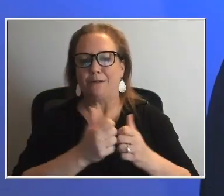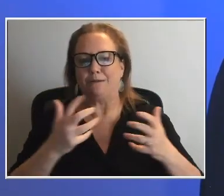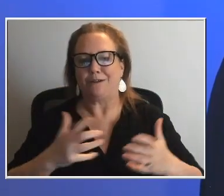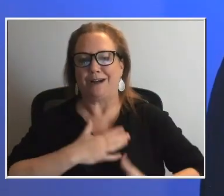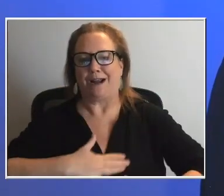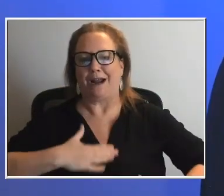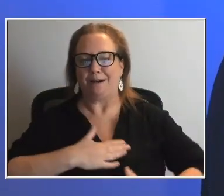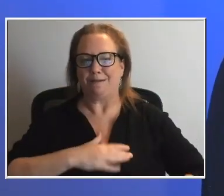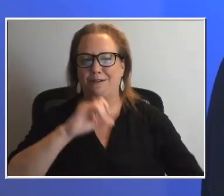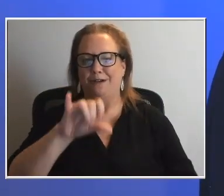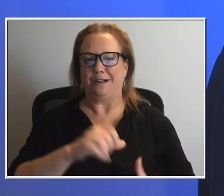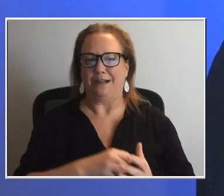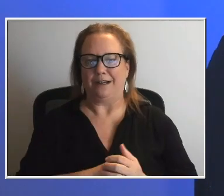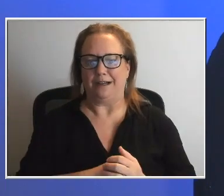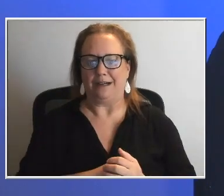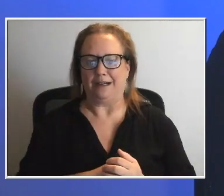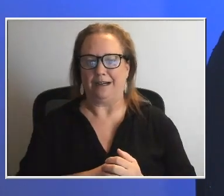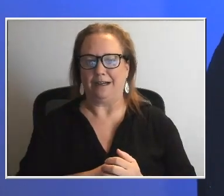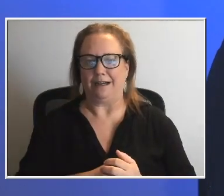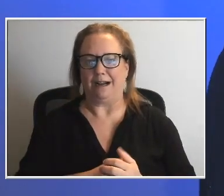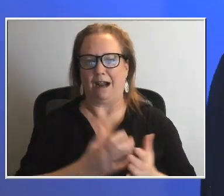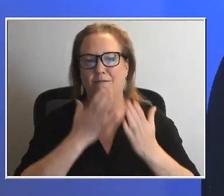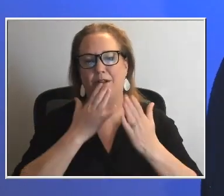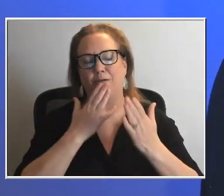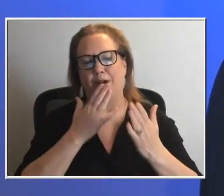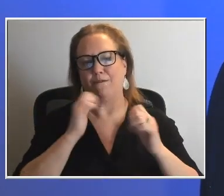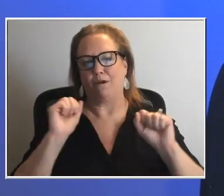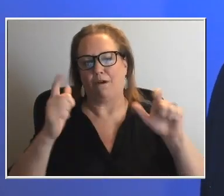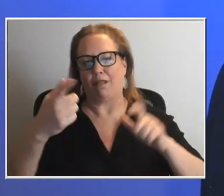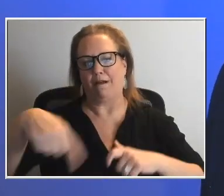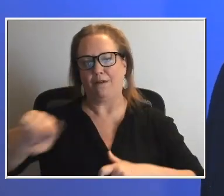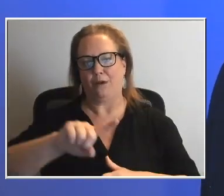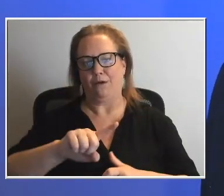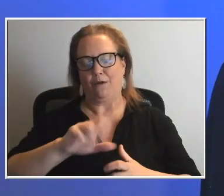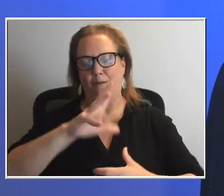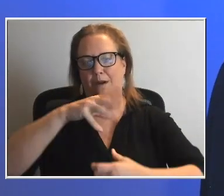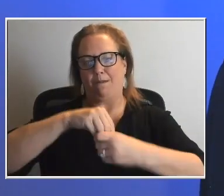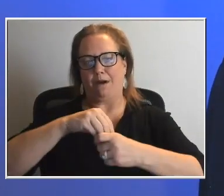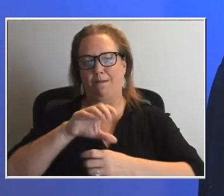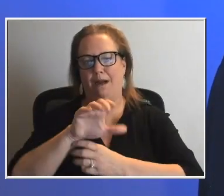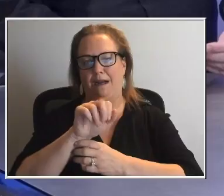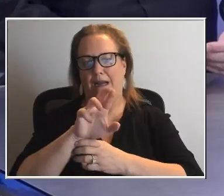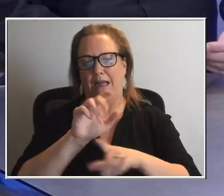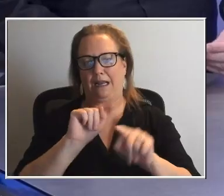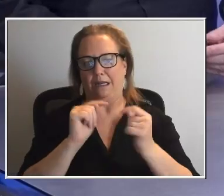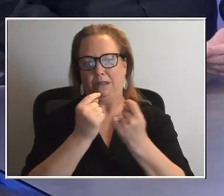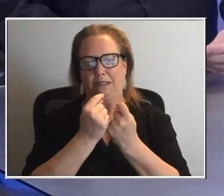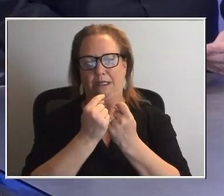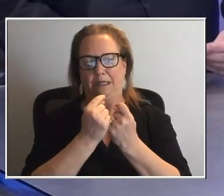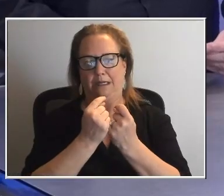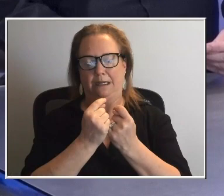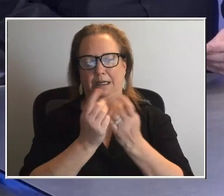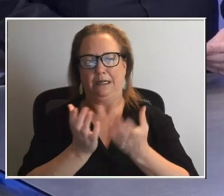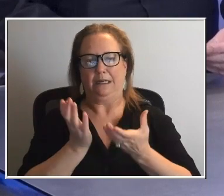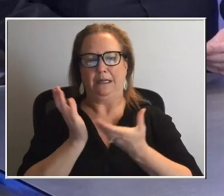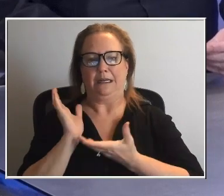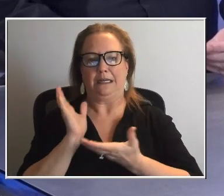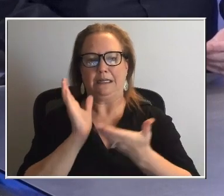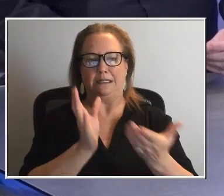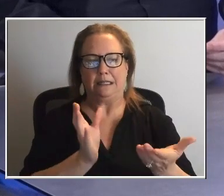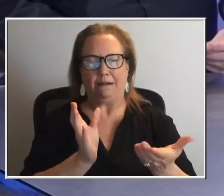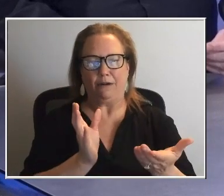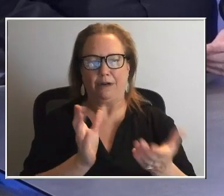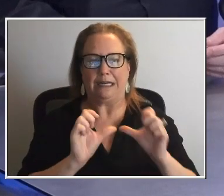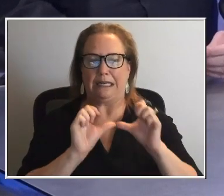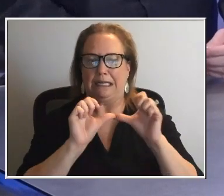it, and I'm very grateful for all of you for being a part of my care team and delivering